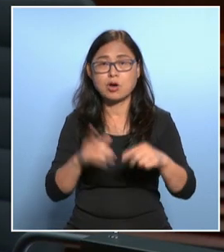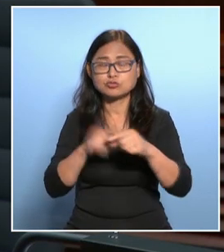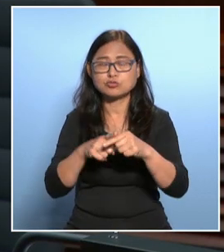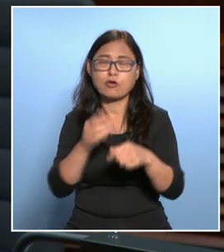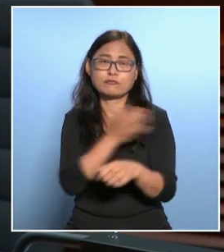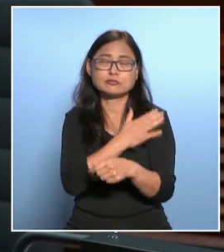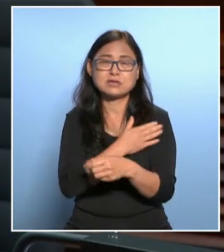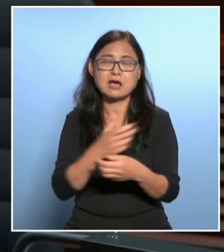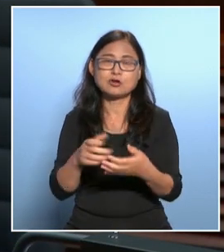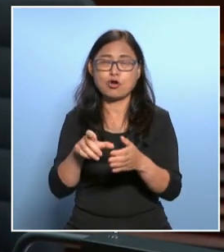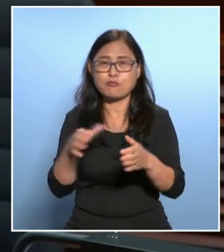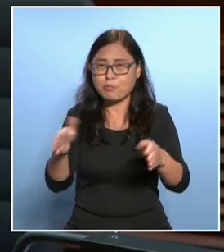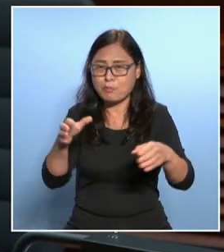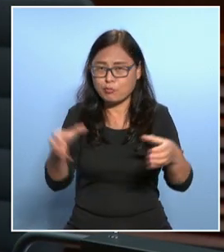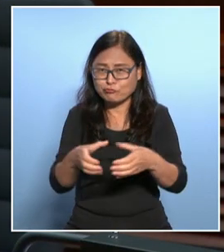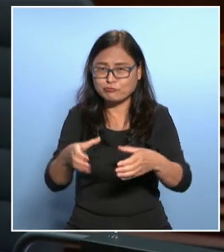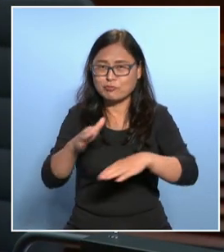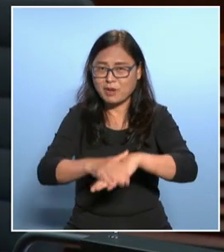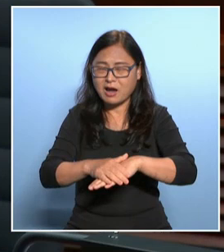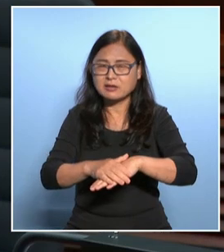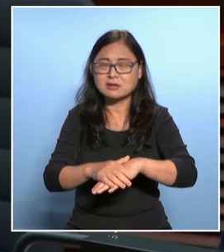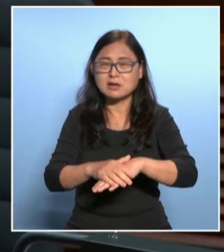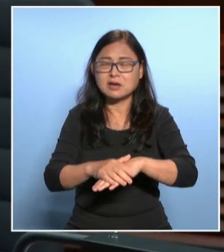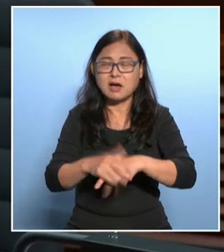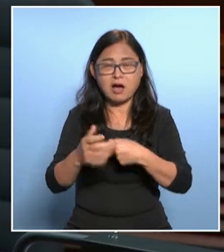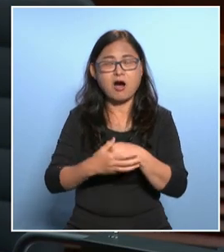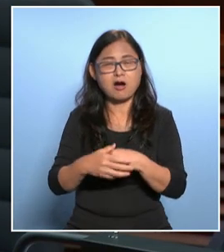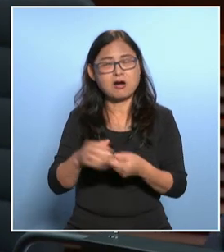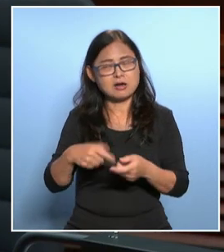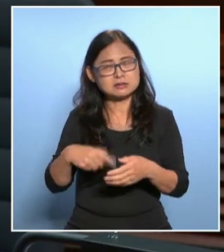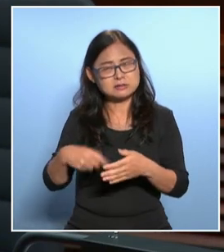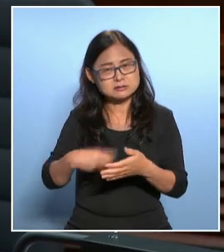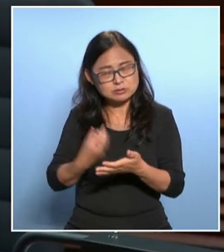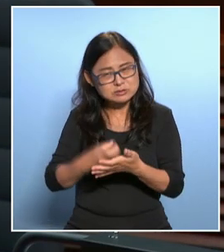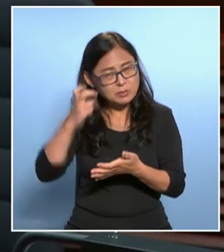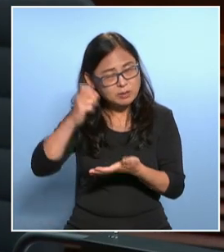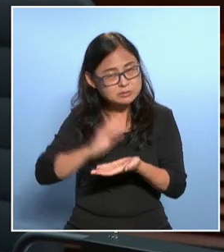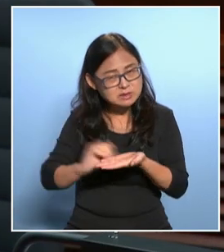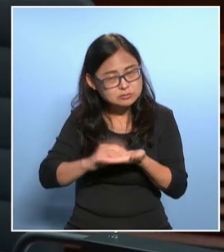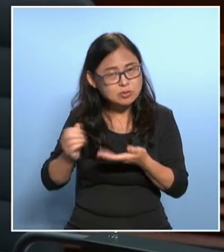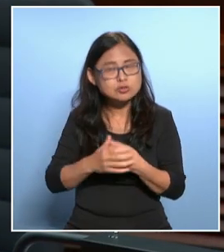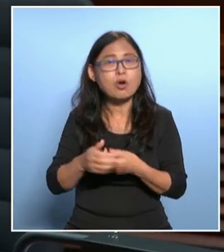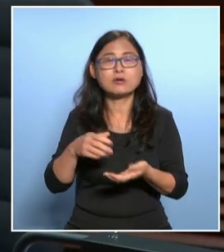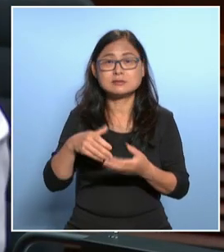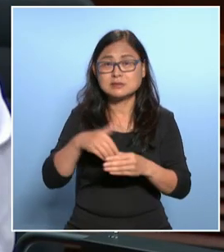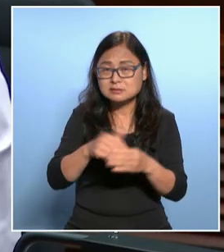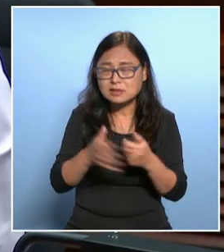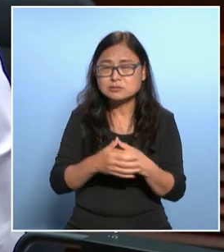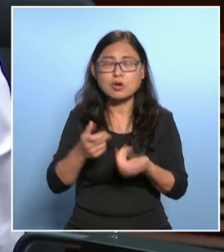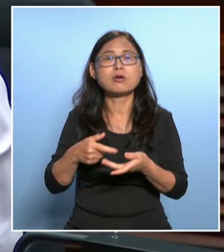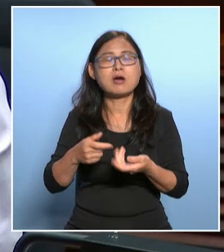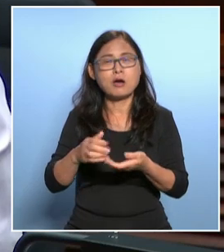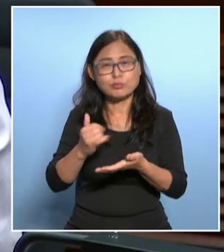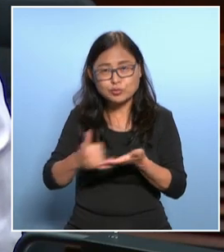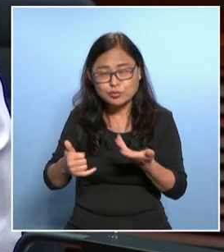be confusion. I think if you have the central registry, that would be easier for you to adopt this